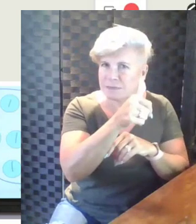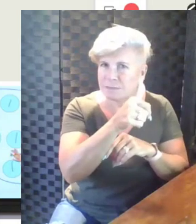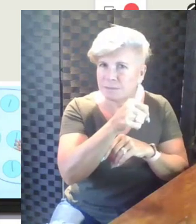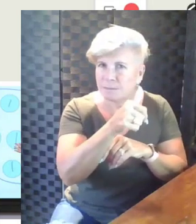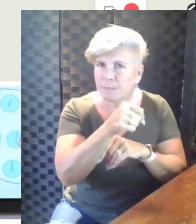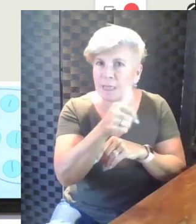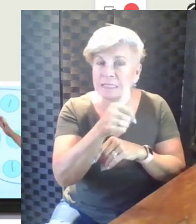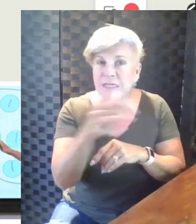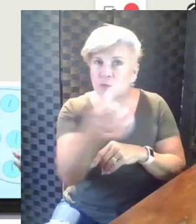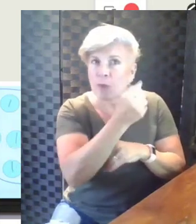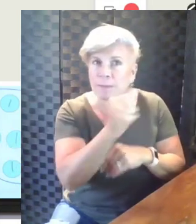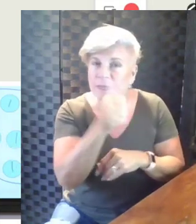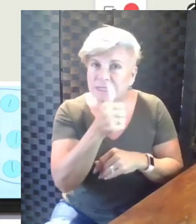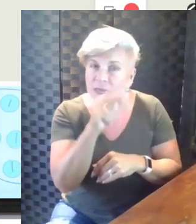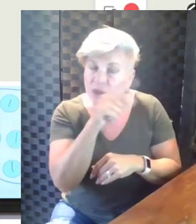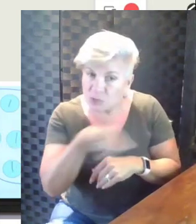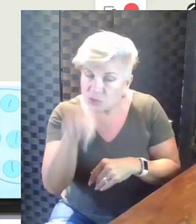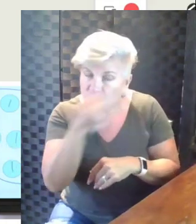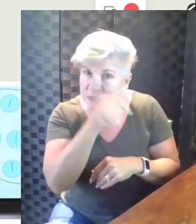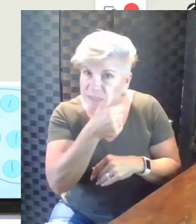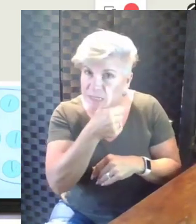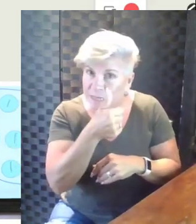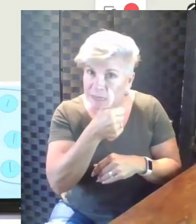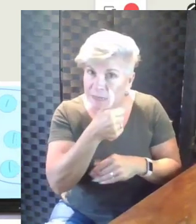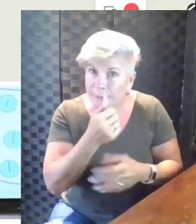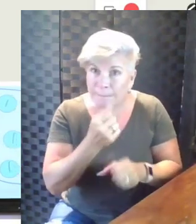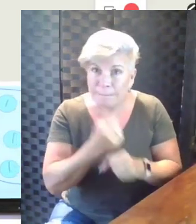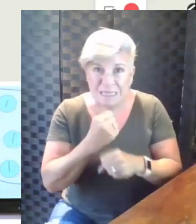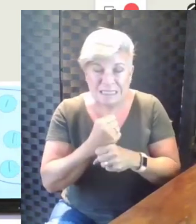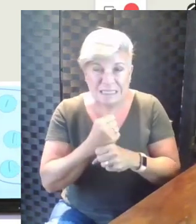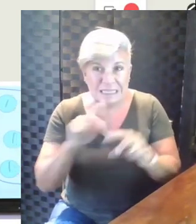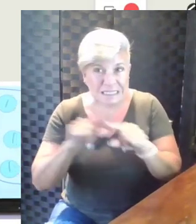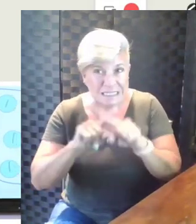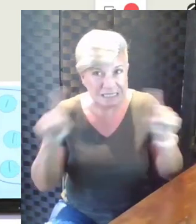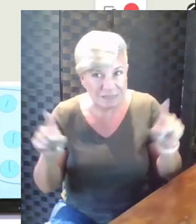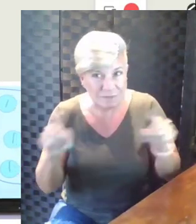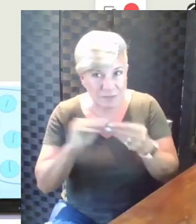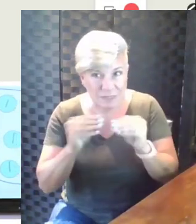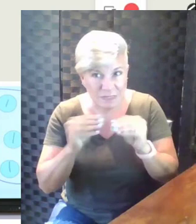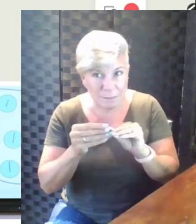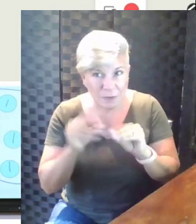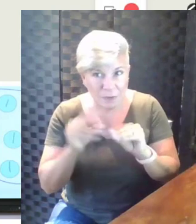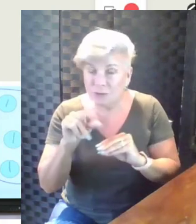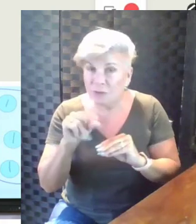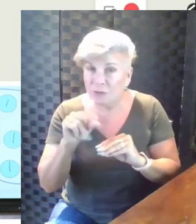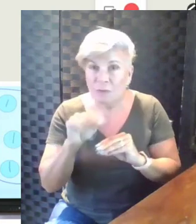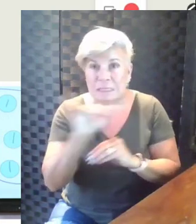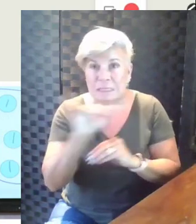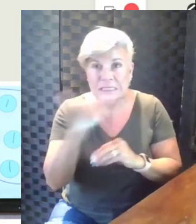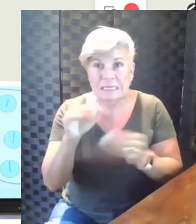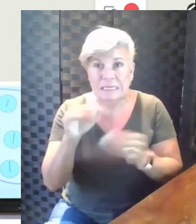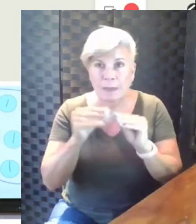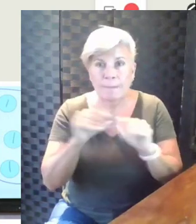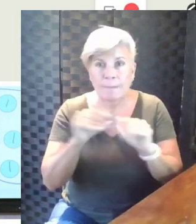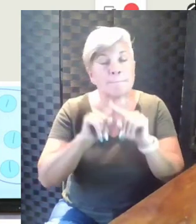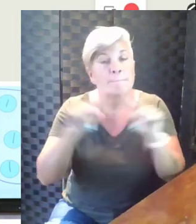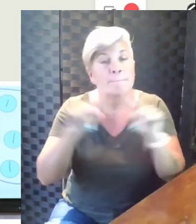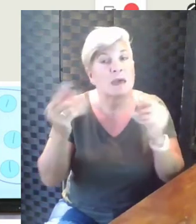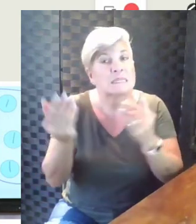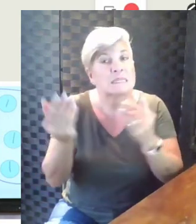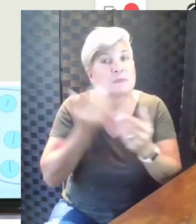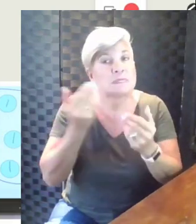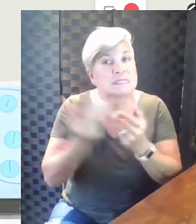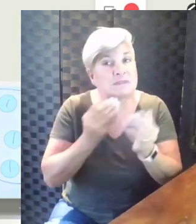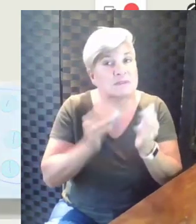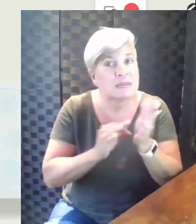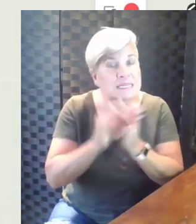did grabbing the 10 or circling the 10 make it a different number? No. But did it make it a little easier to count,